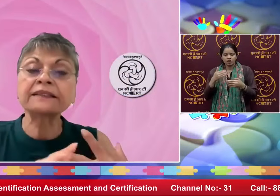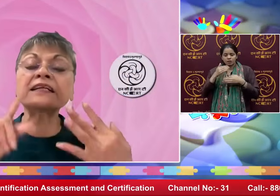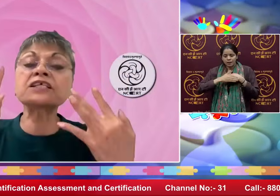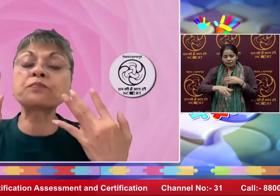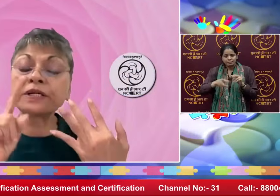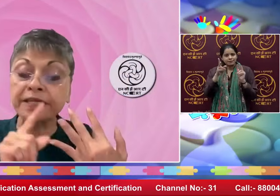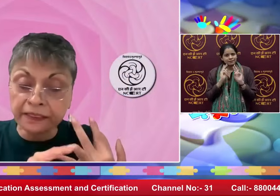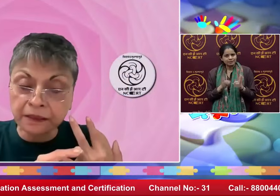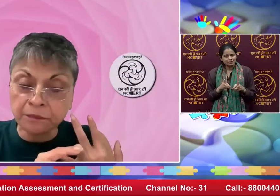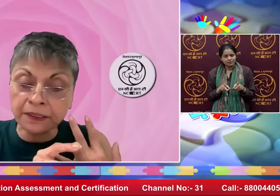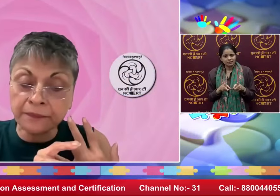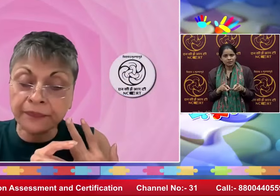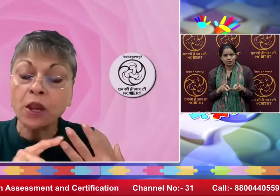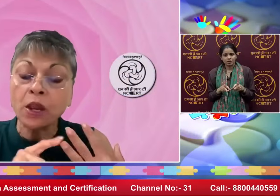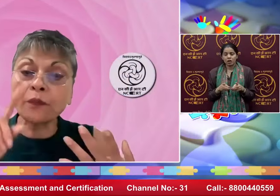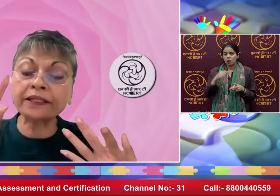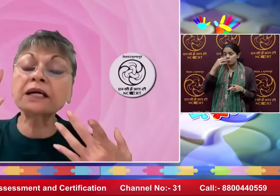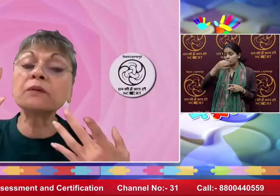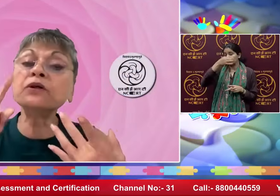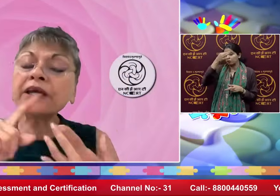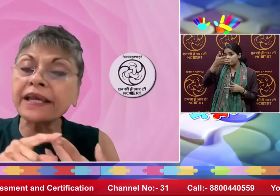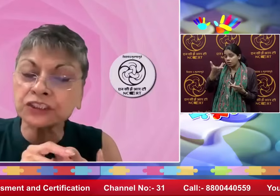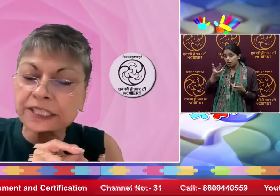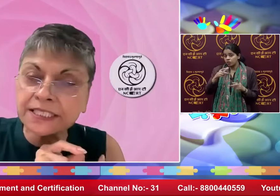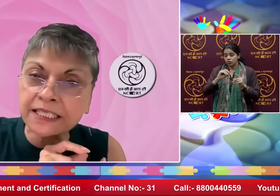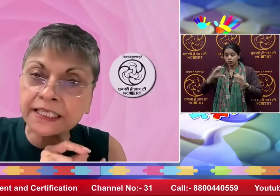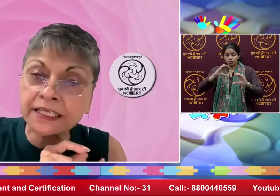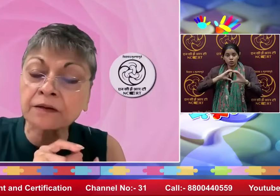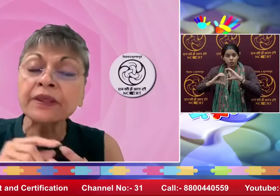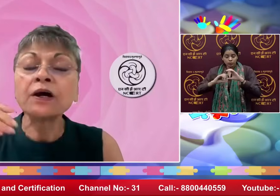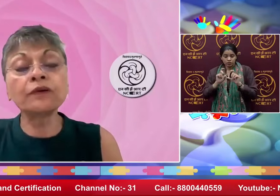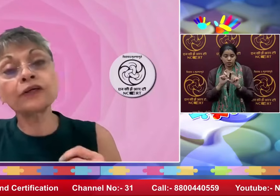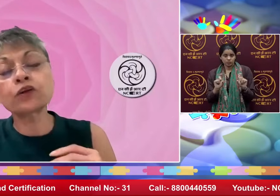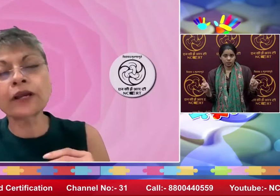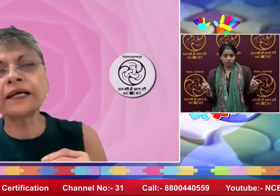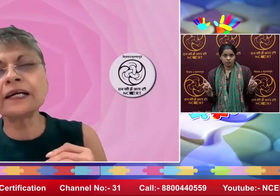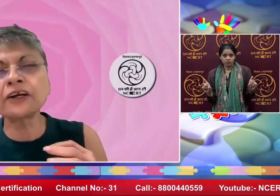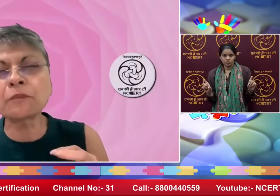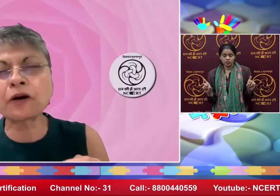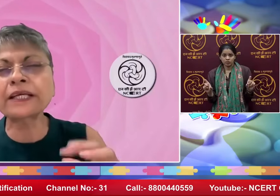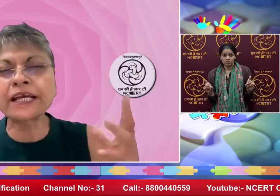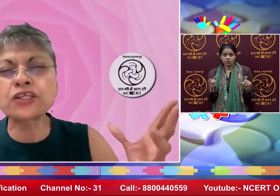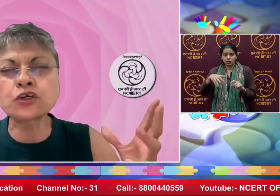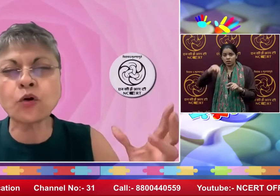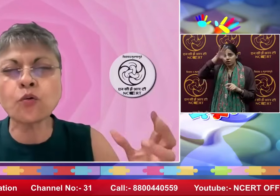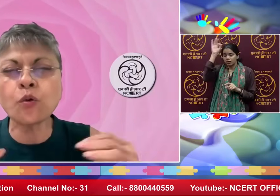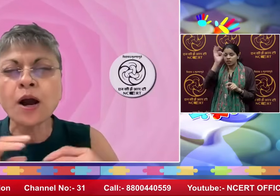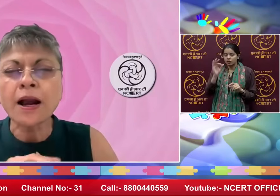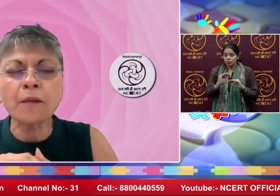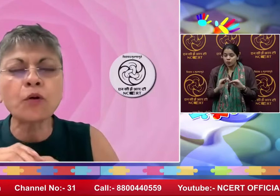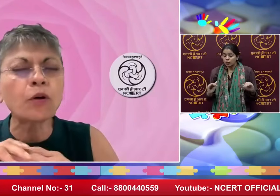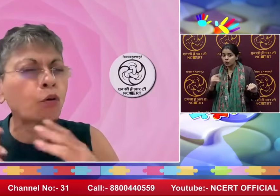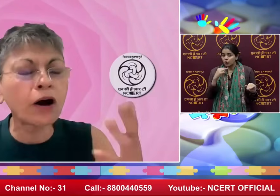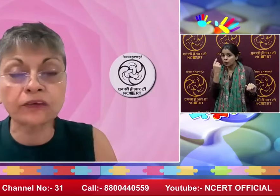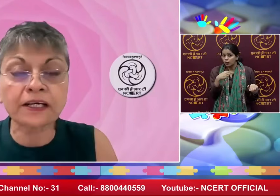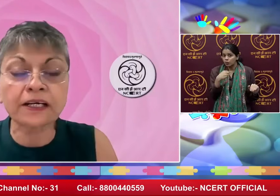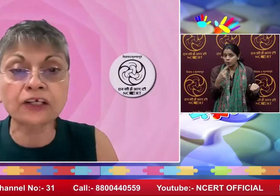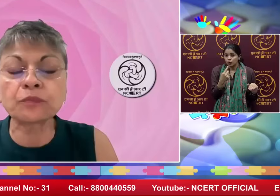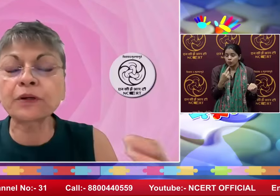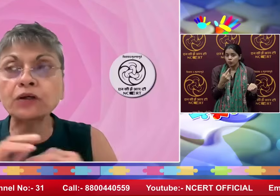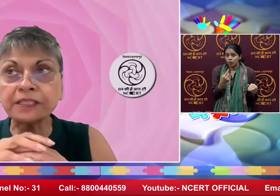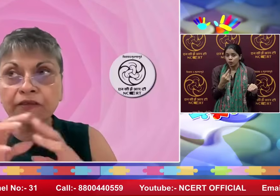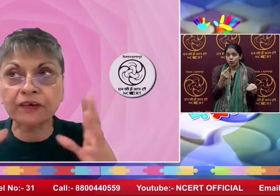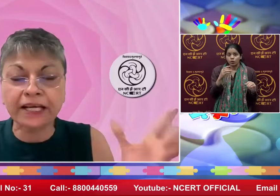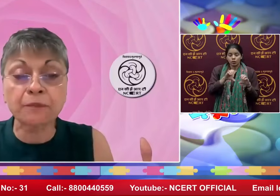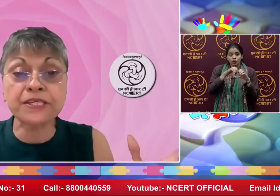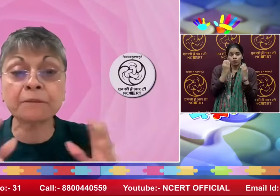consistent, predictable, where the communication is clear. We were talking earlier about kids, who come to the